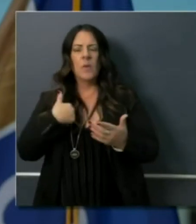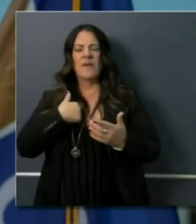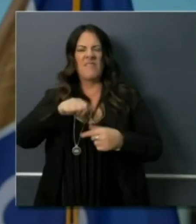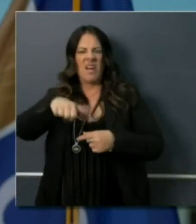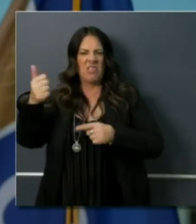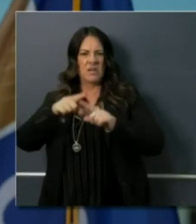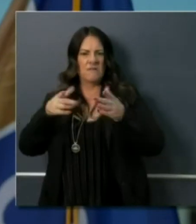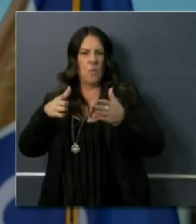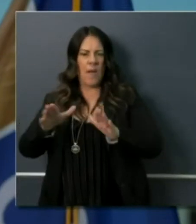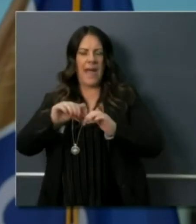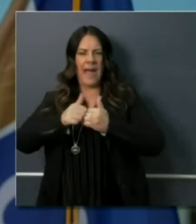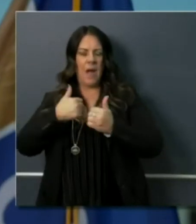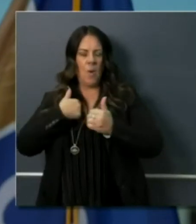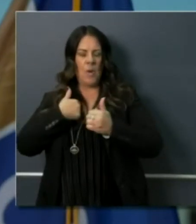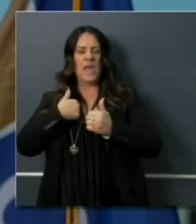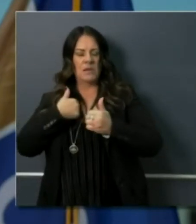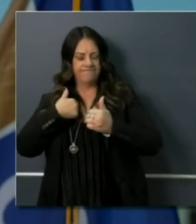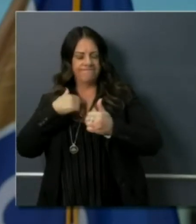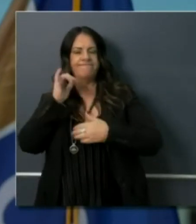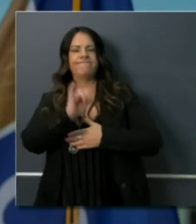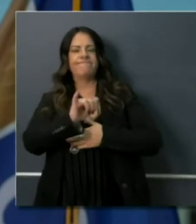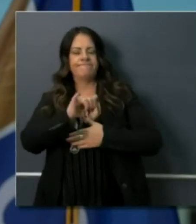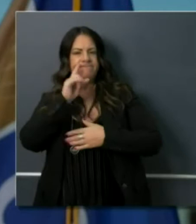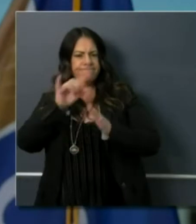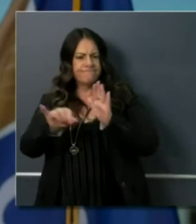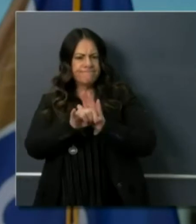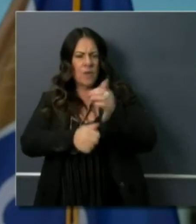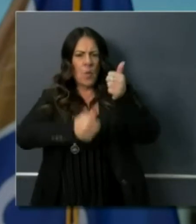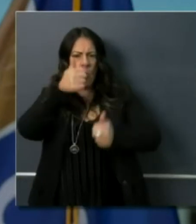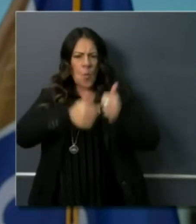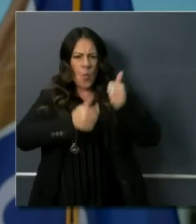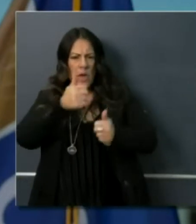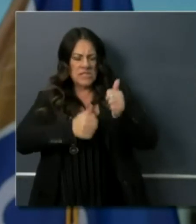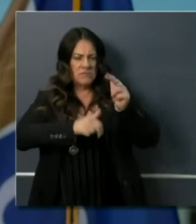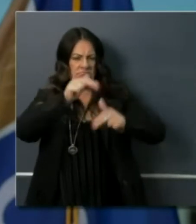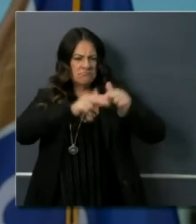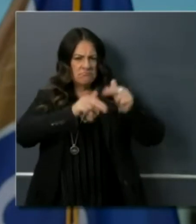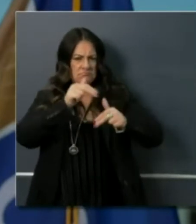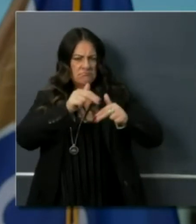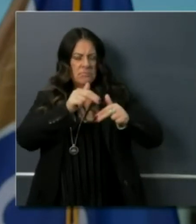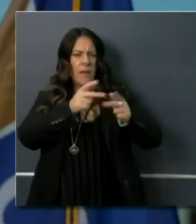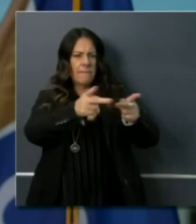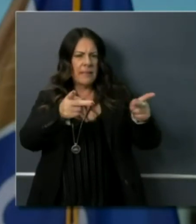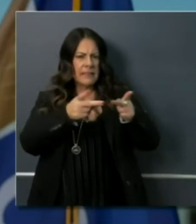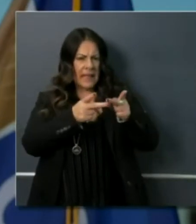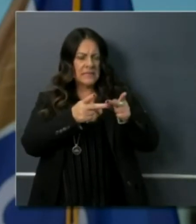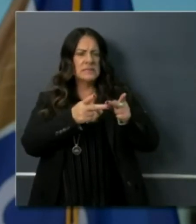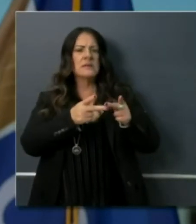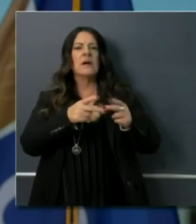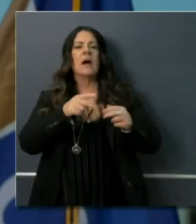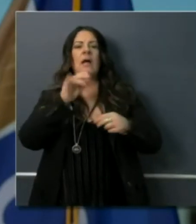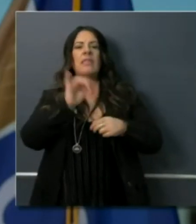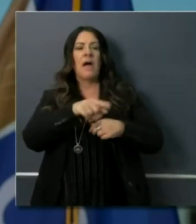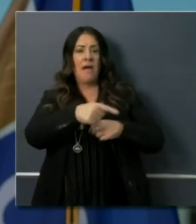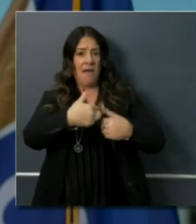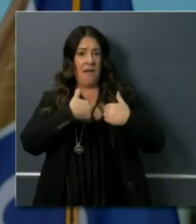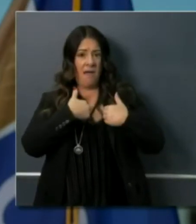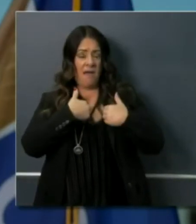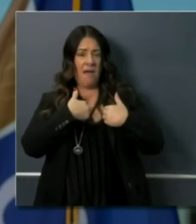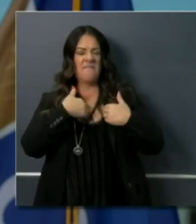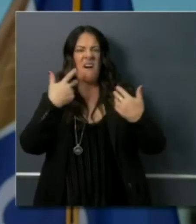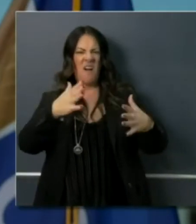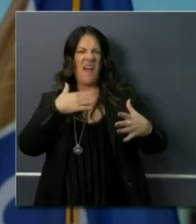and different protocol where we've identified facilities that we now can place individuals that have either